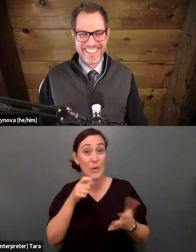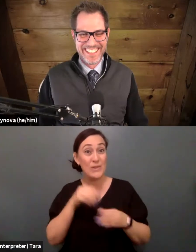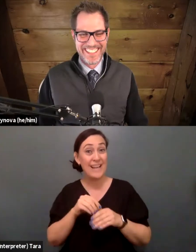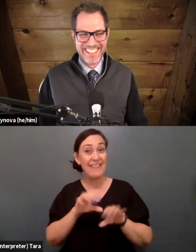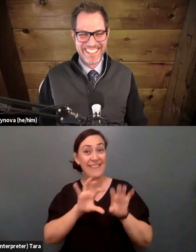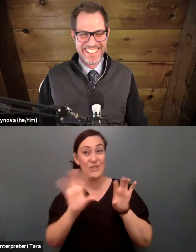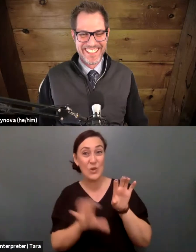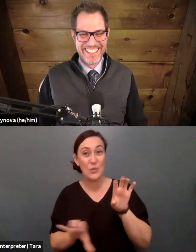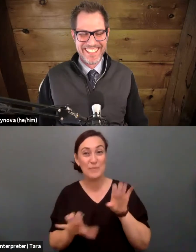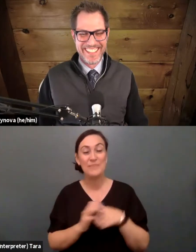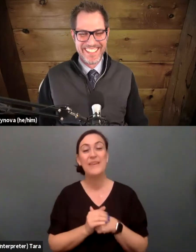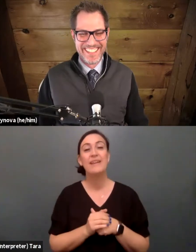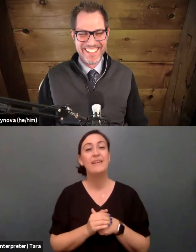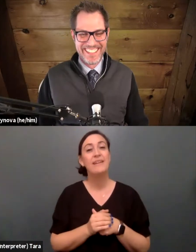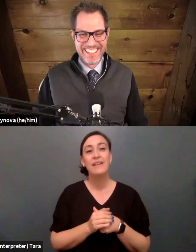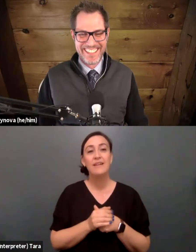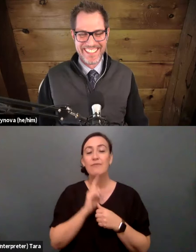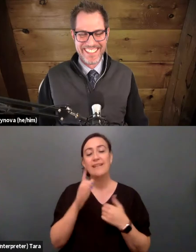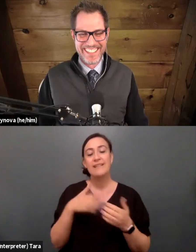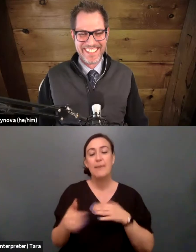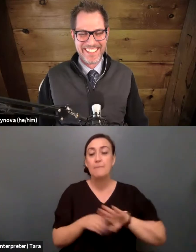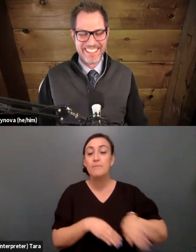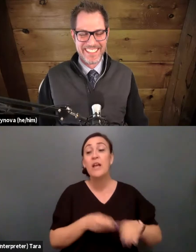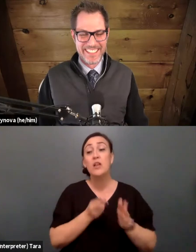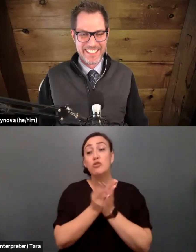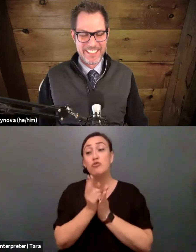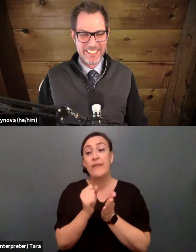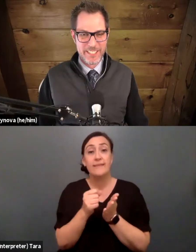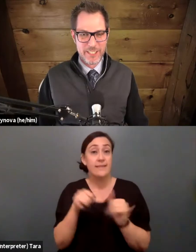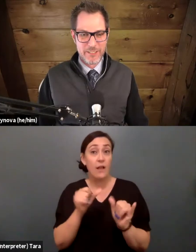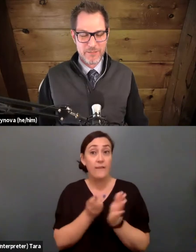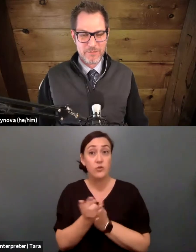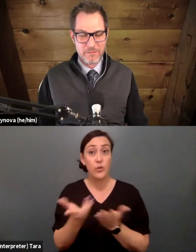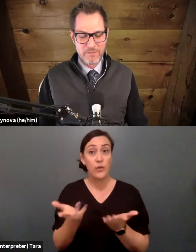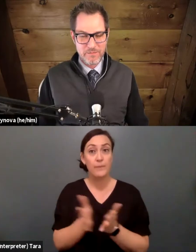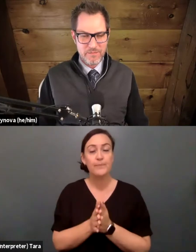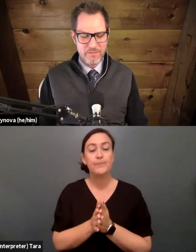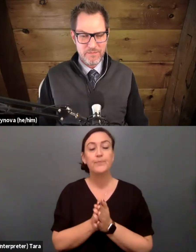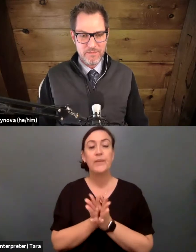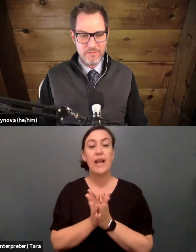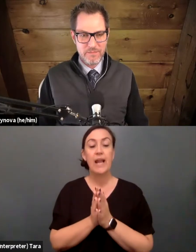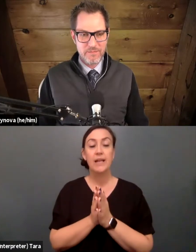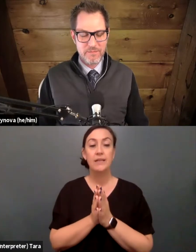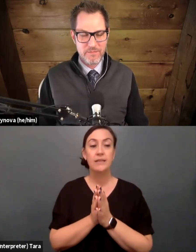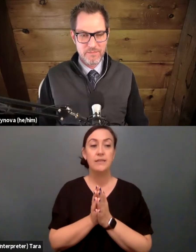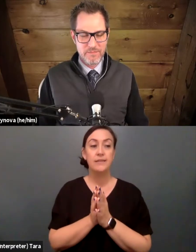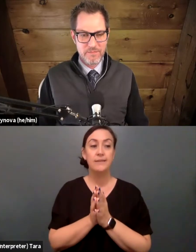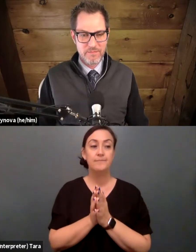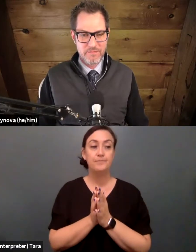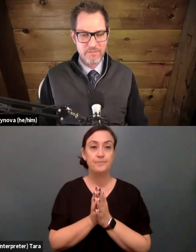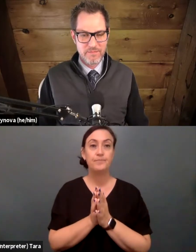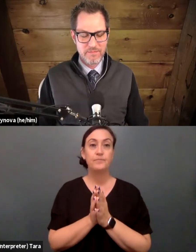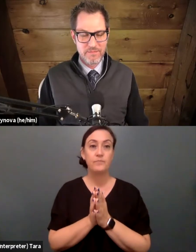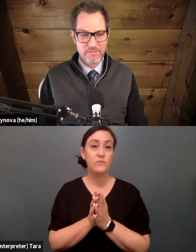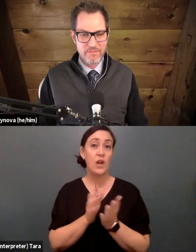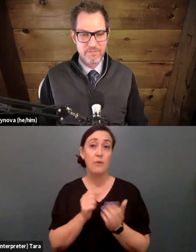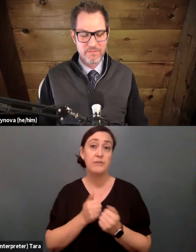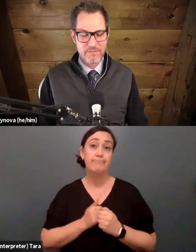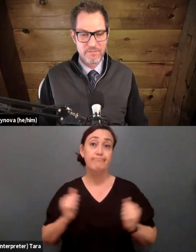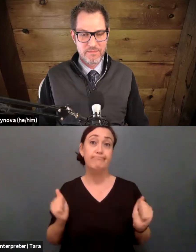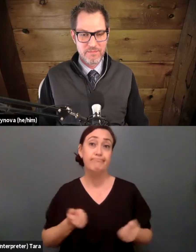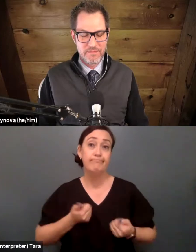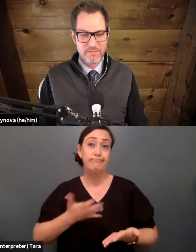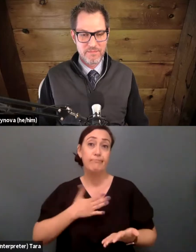room? Really, it matters not. The truth is the truth, right? And I speak my truth in every Zoom